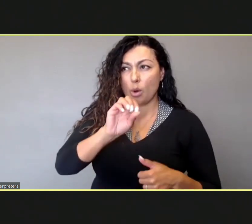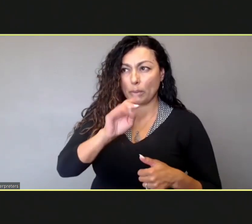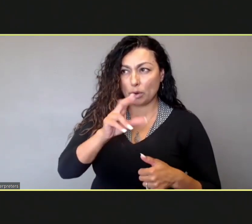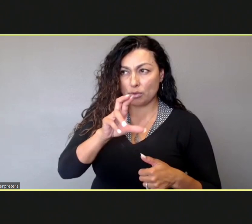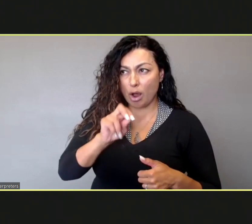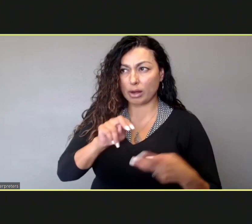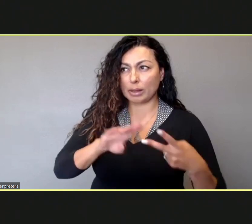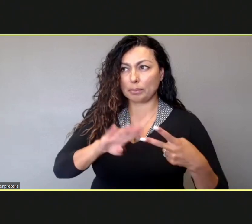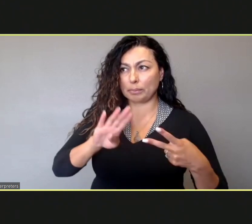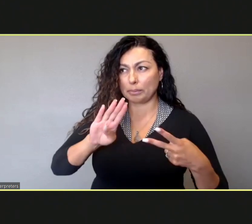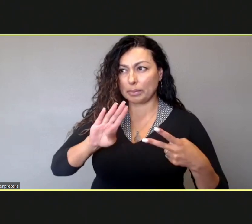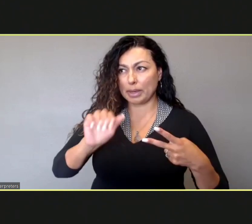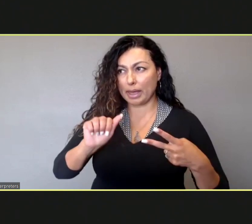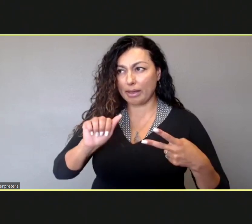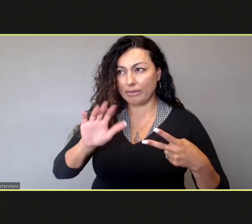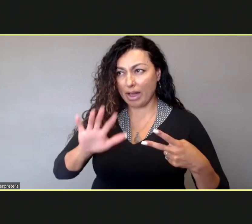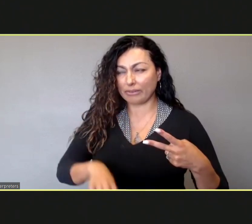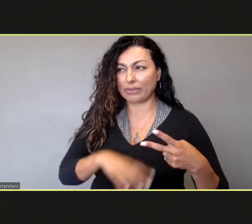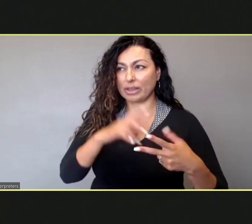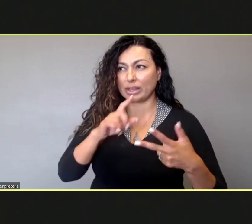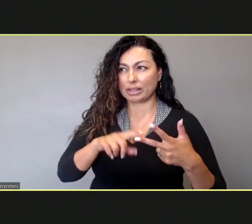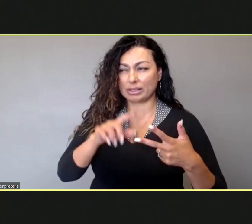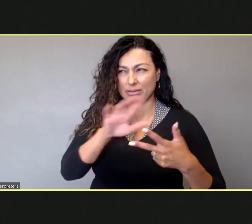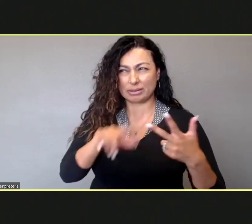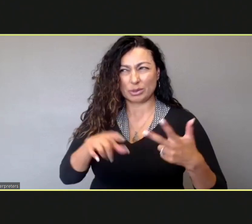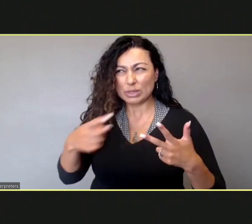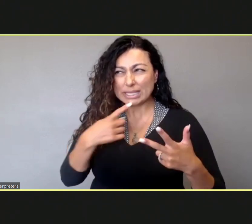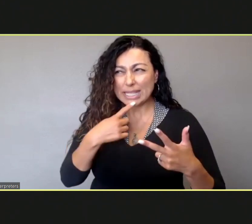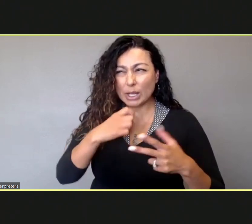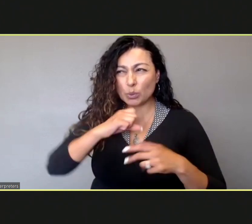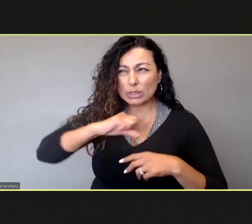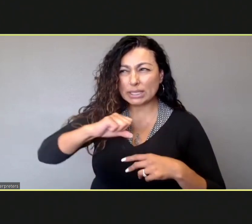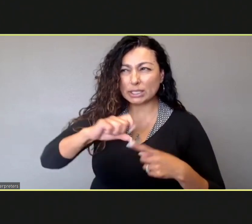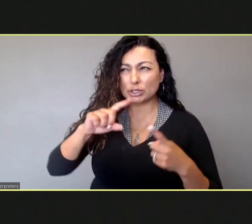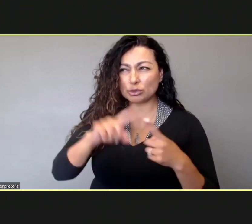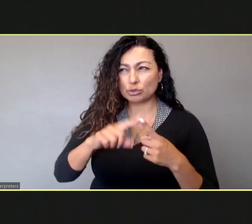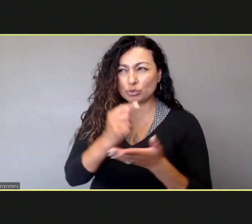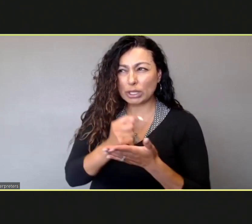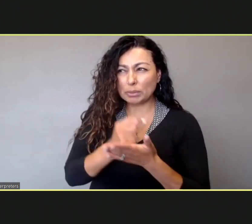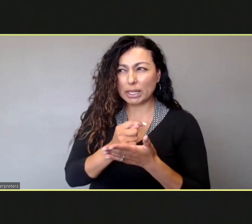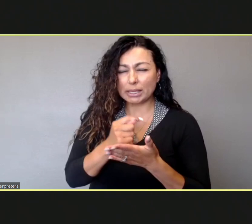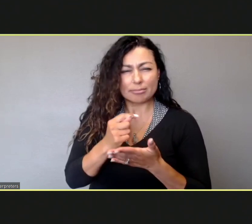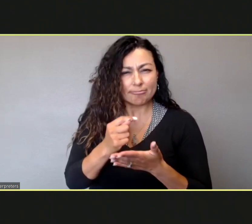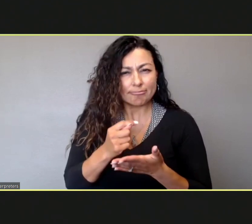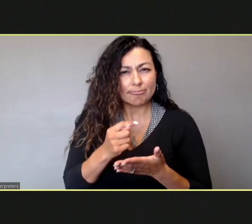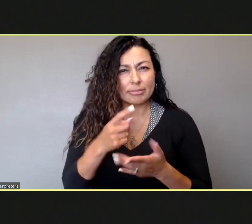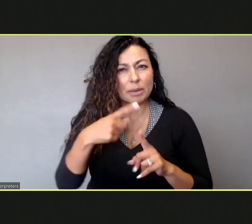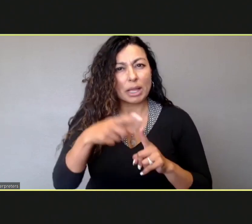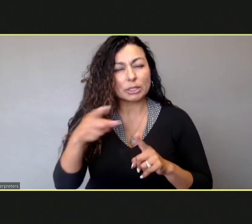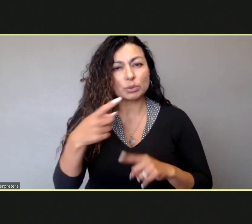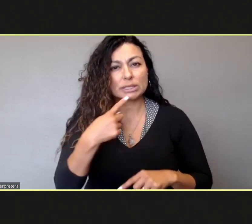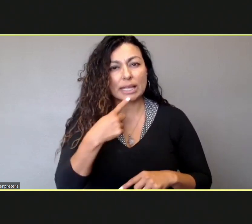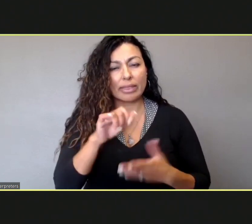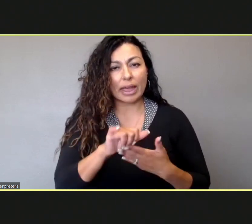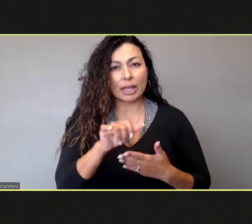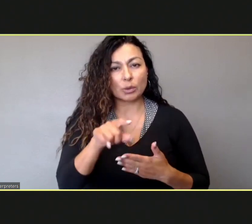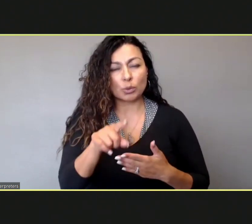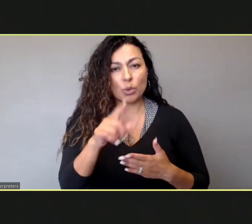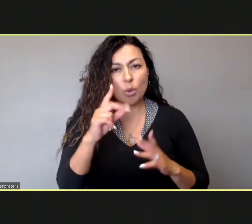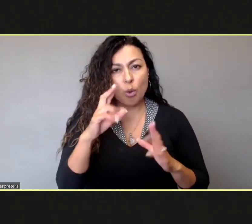had said that they were both resistant to treatment in some effect. It just said yes. And you also said that you were